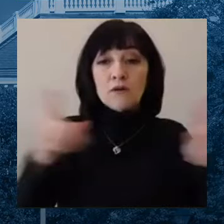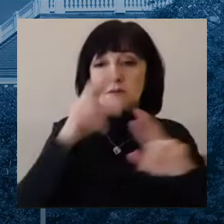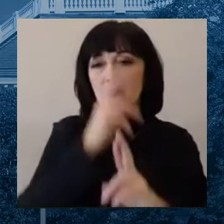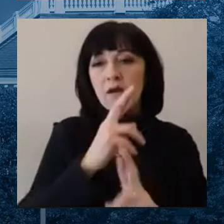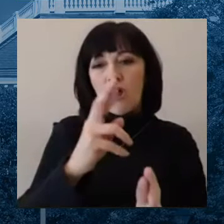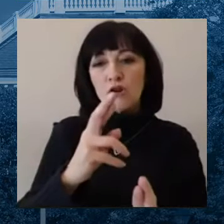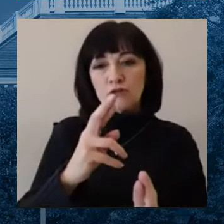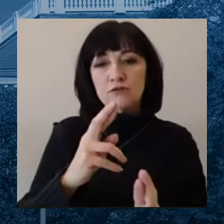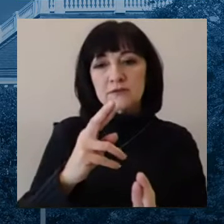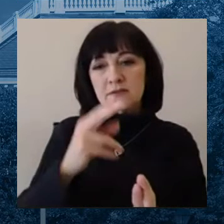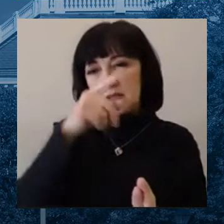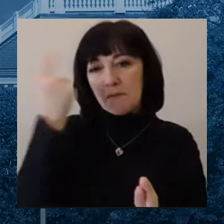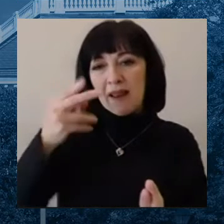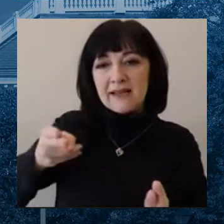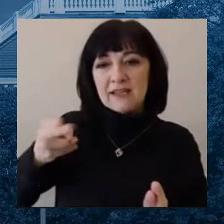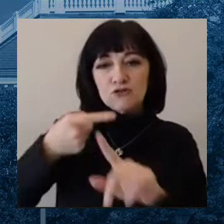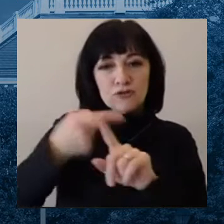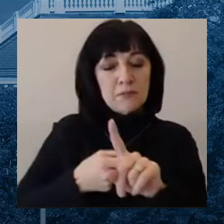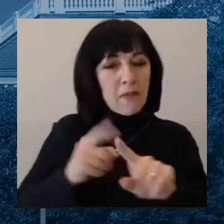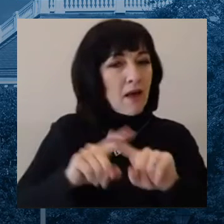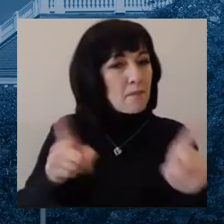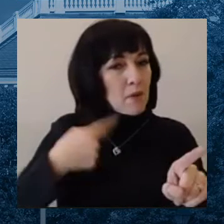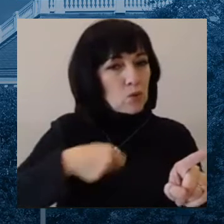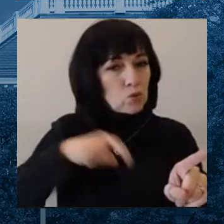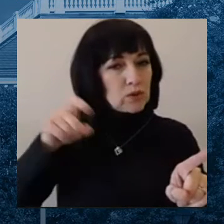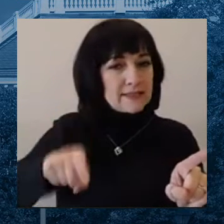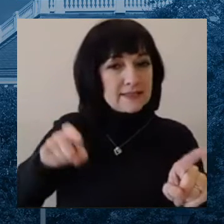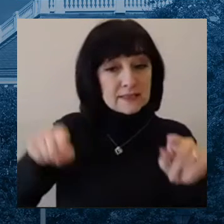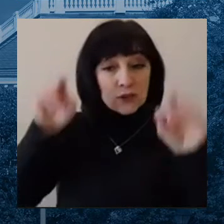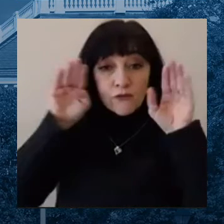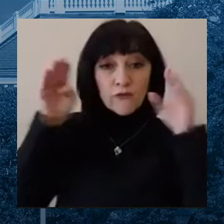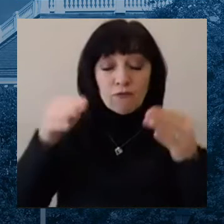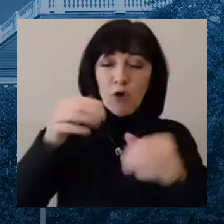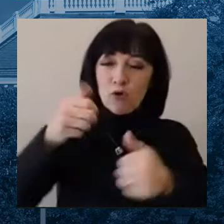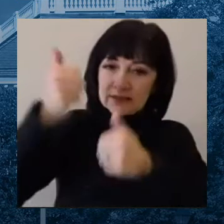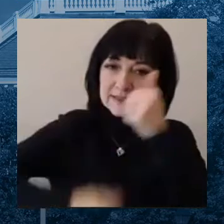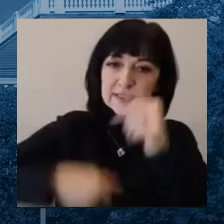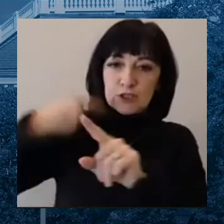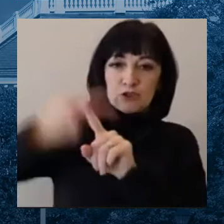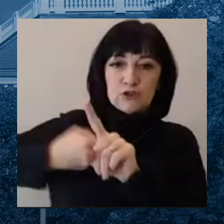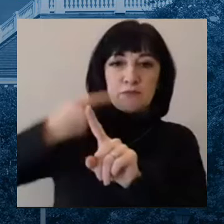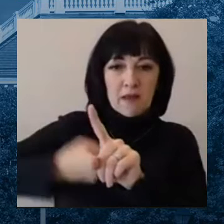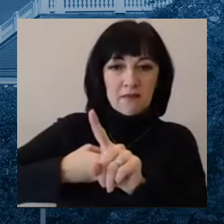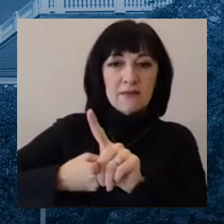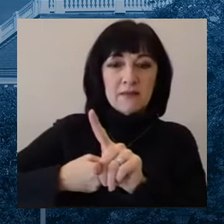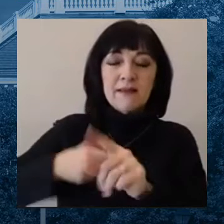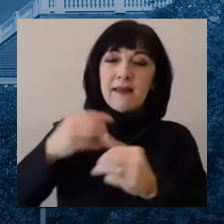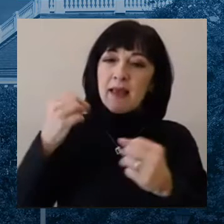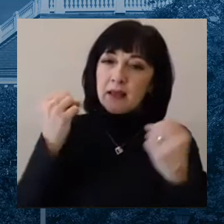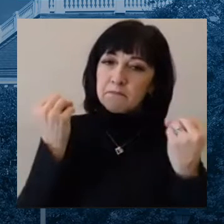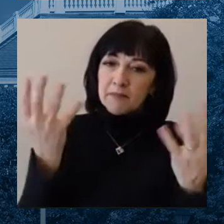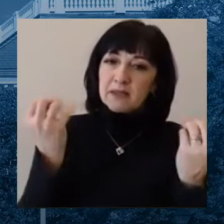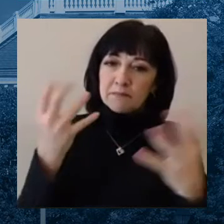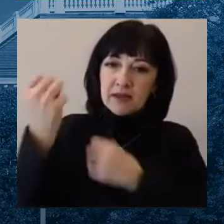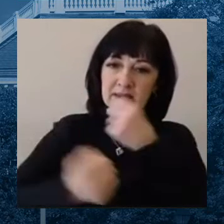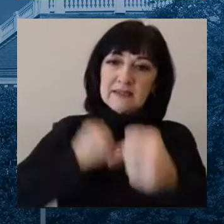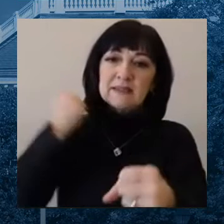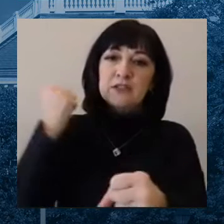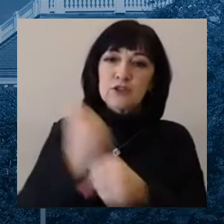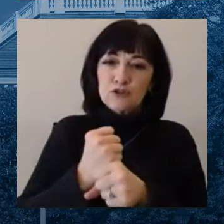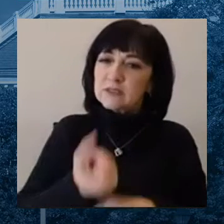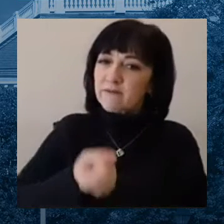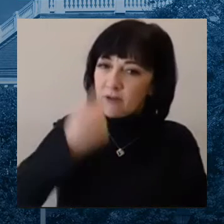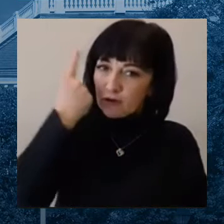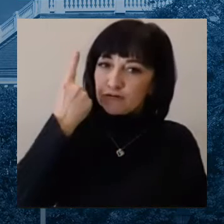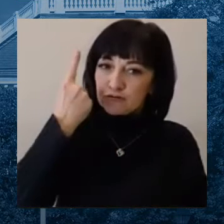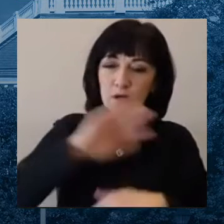every month, every day, and perhaps many years to have all recognize that Black history is American